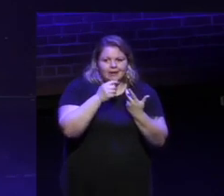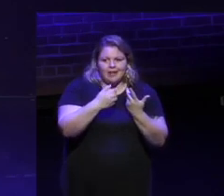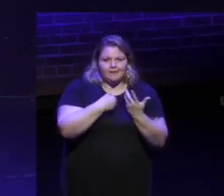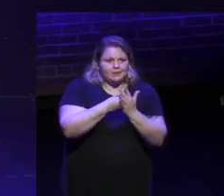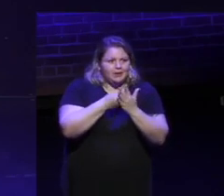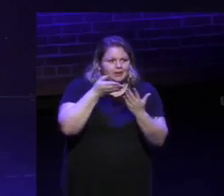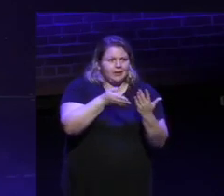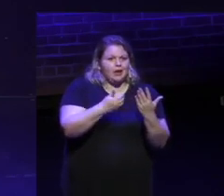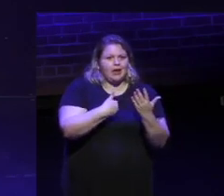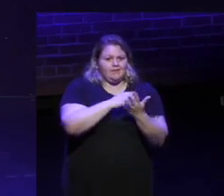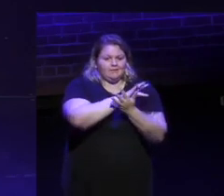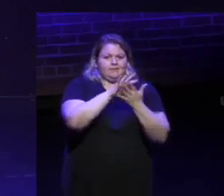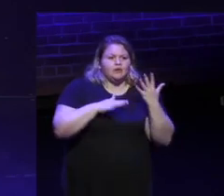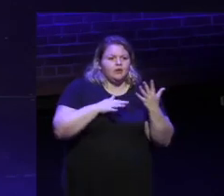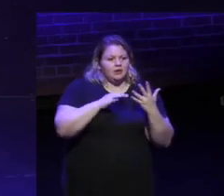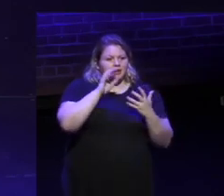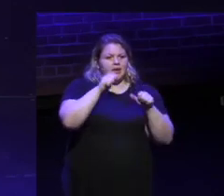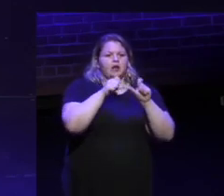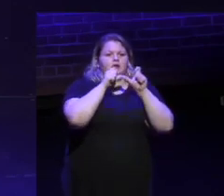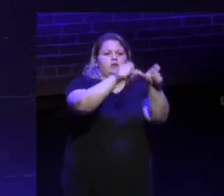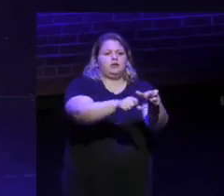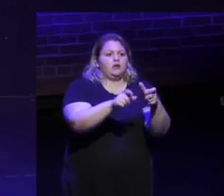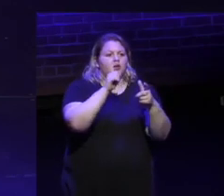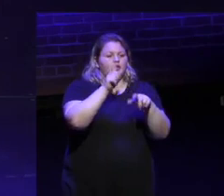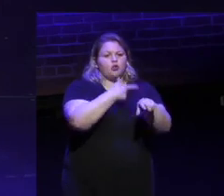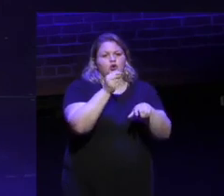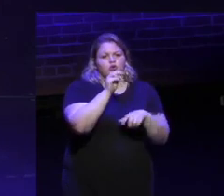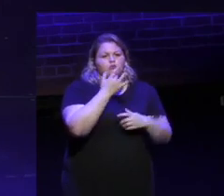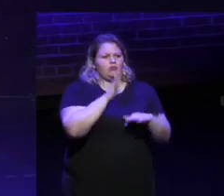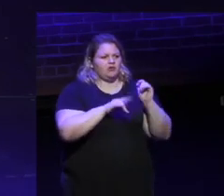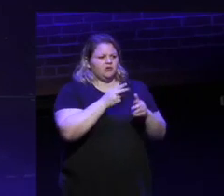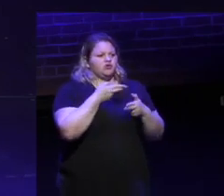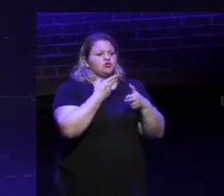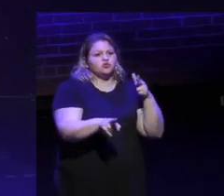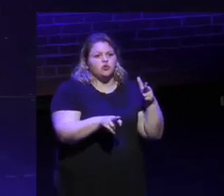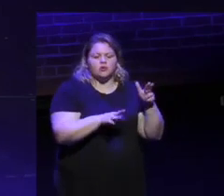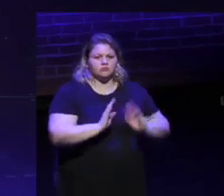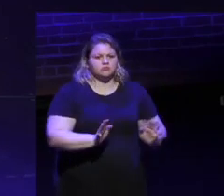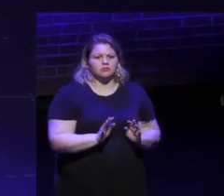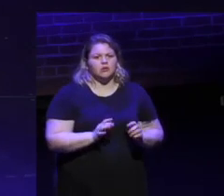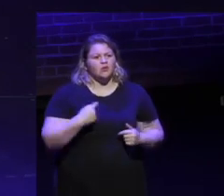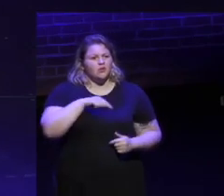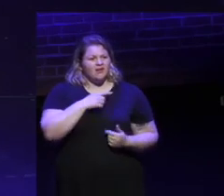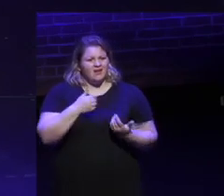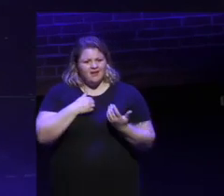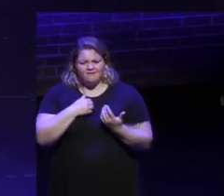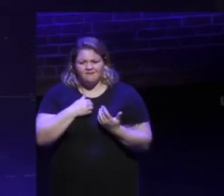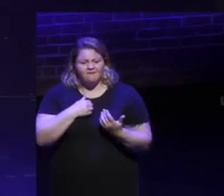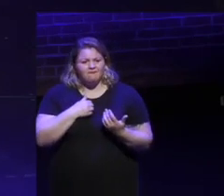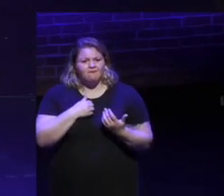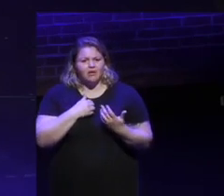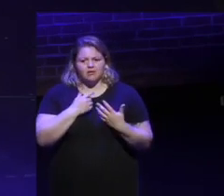early startup dollars. When it comes to workforce training, you know, why don't we have an executive office of labor and workforce and a program tied to the